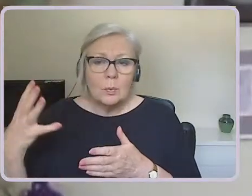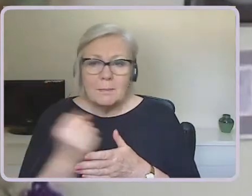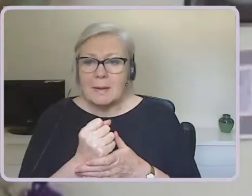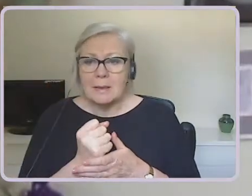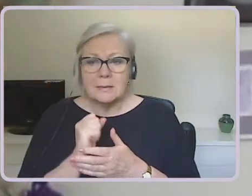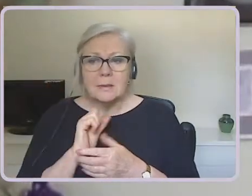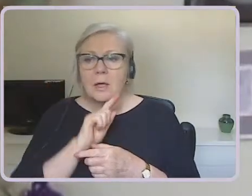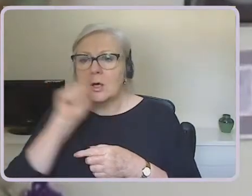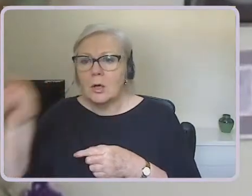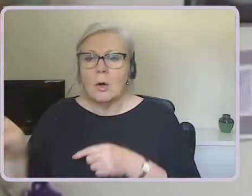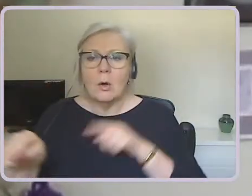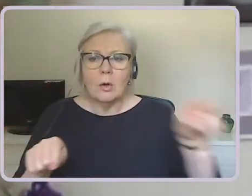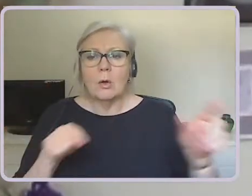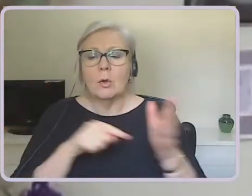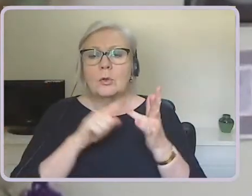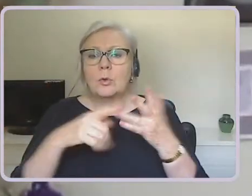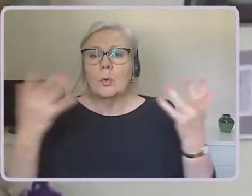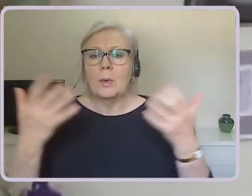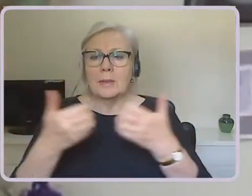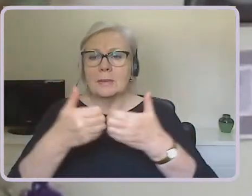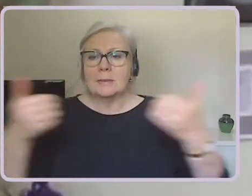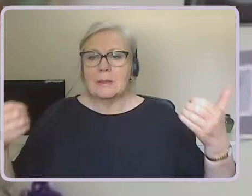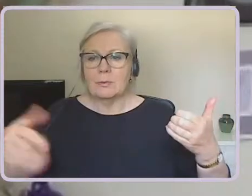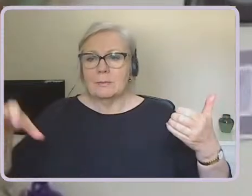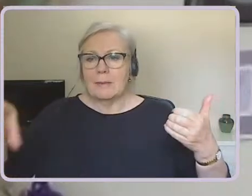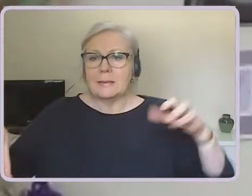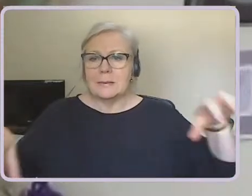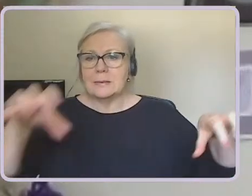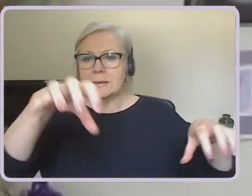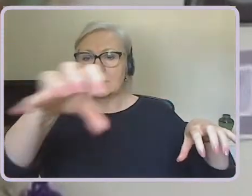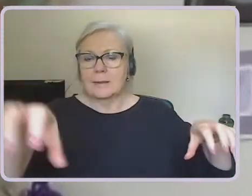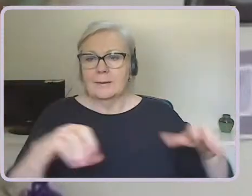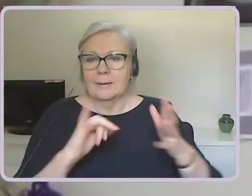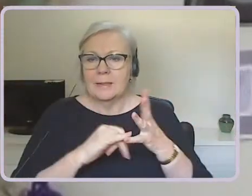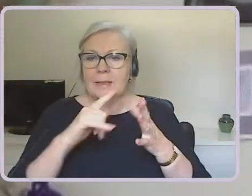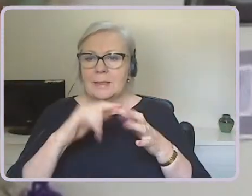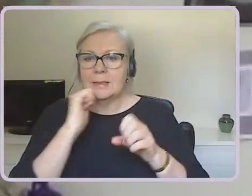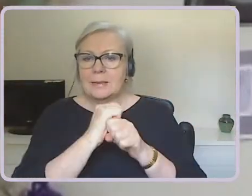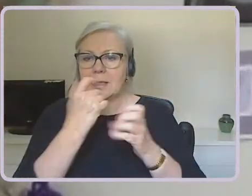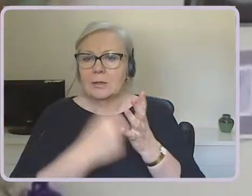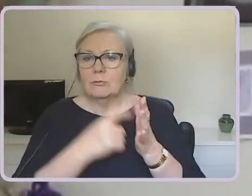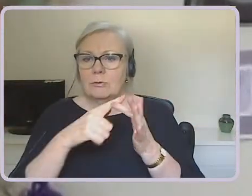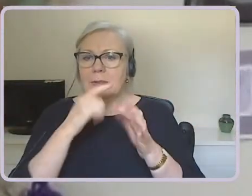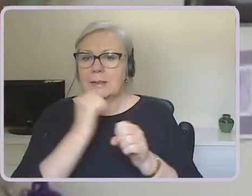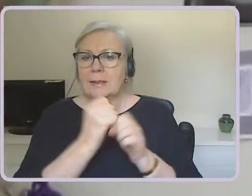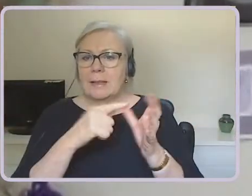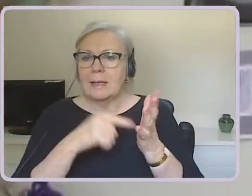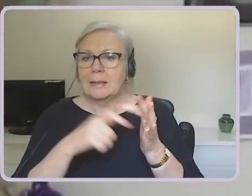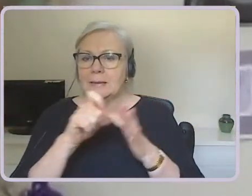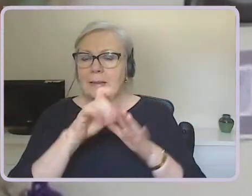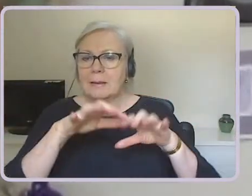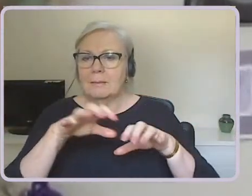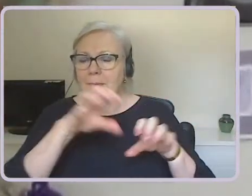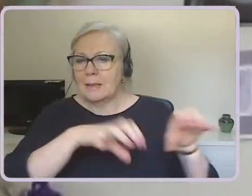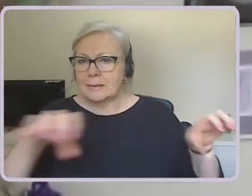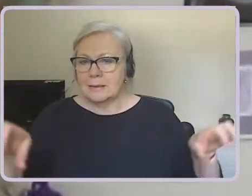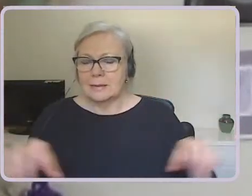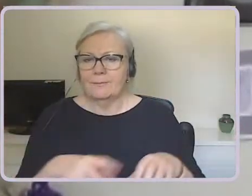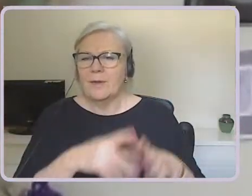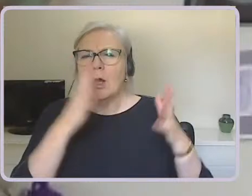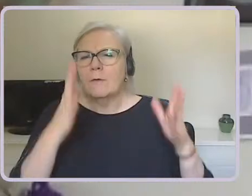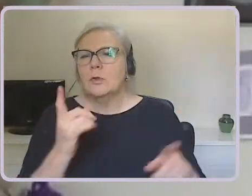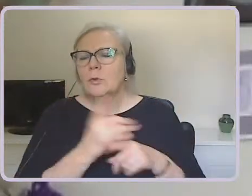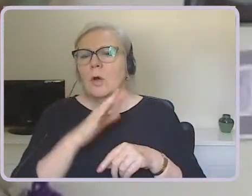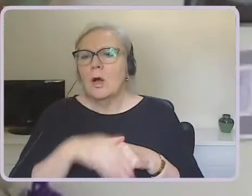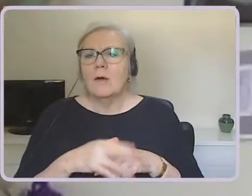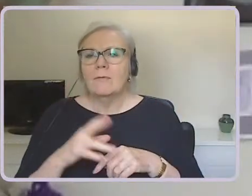places. We talk about, and emergency responses often talk about disabled people having the conversation, let's